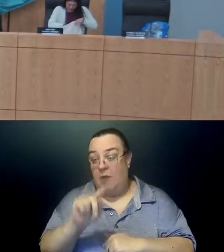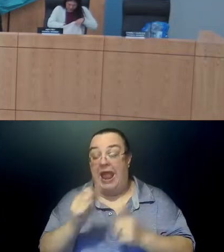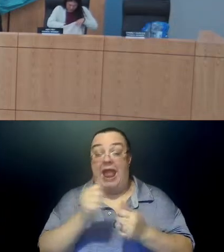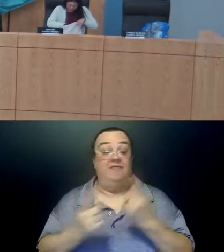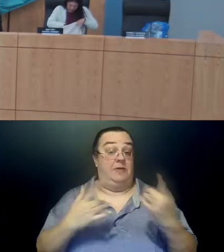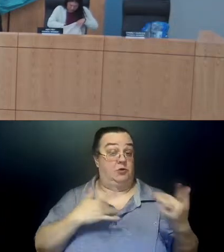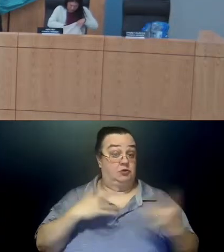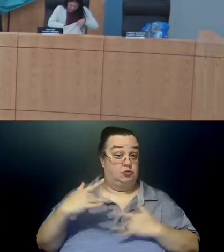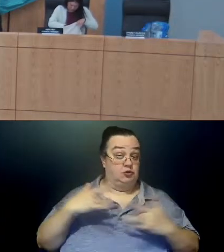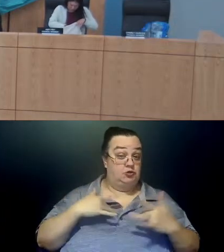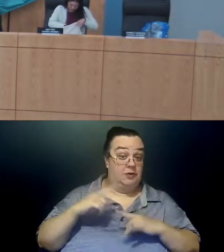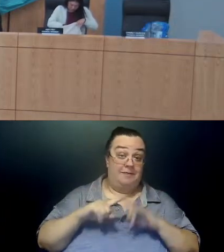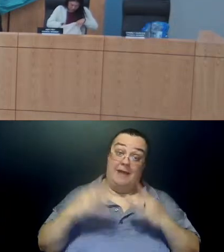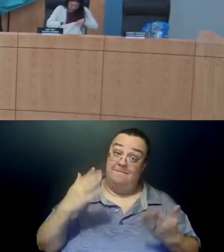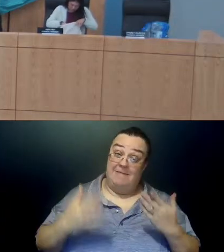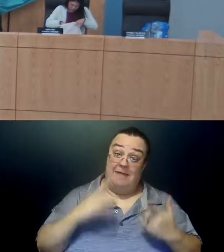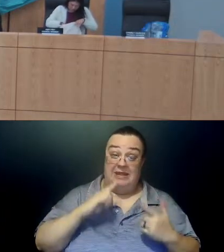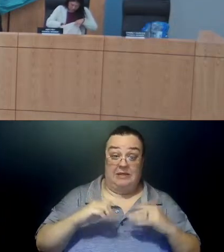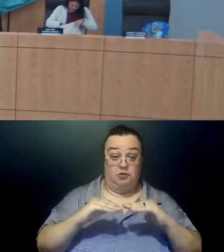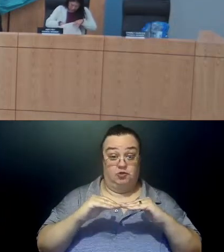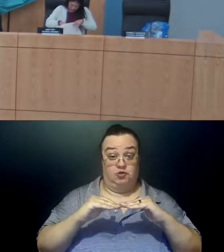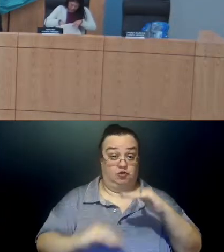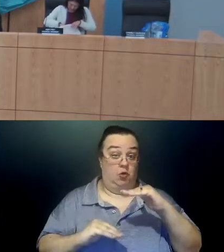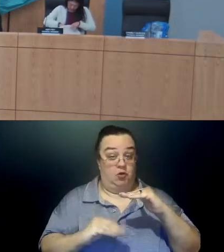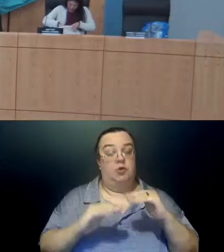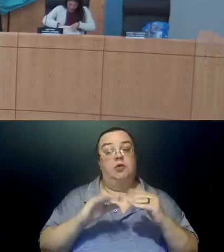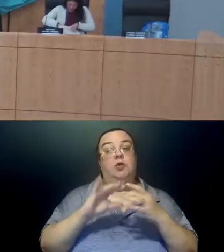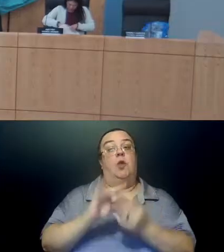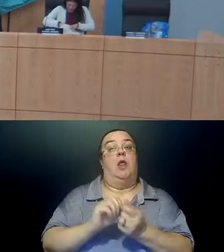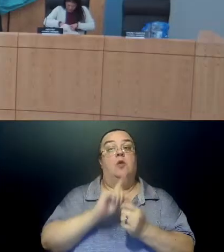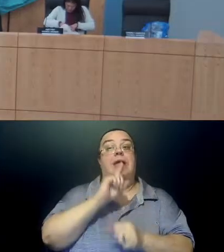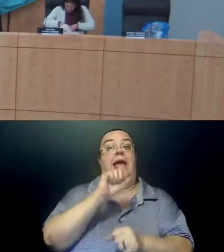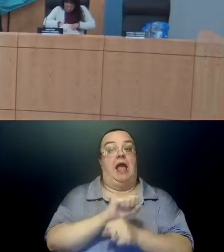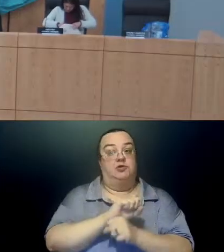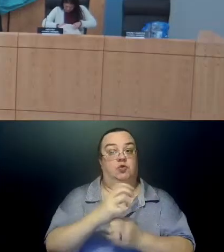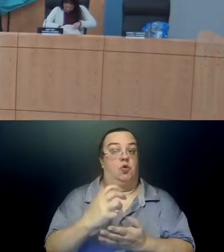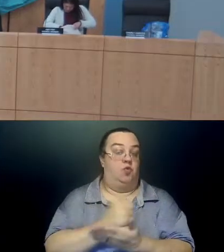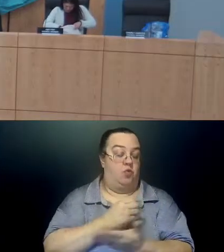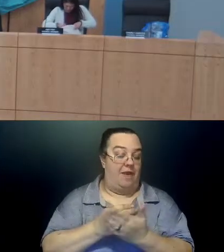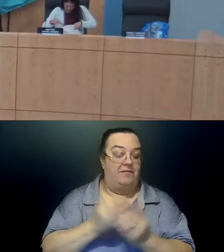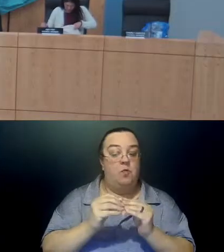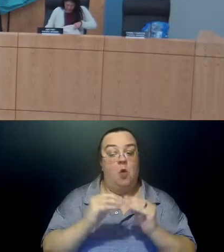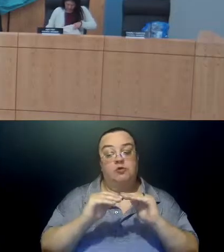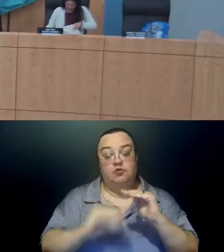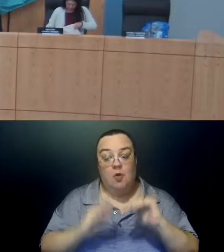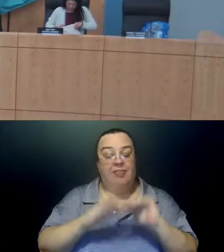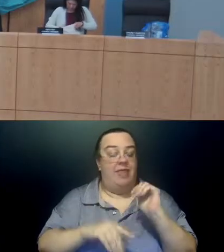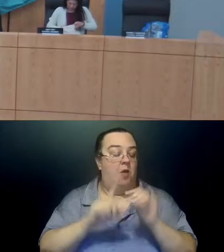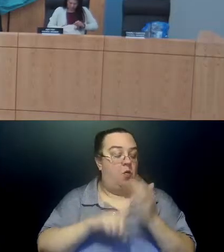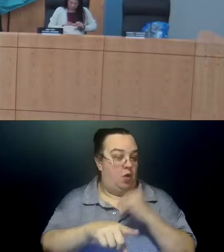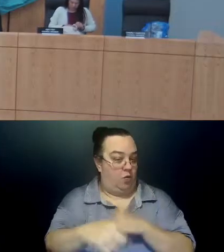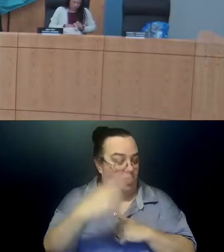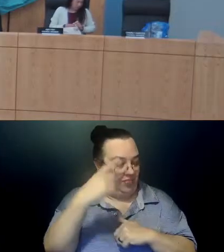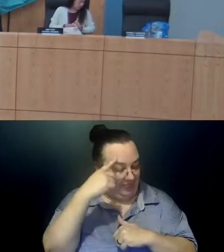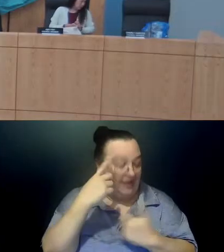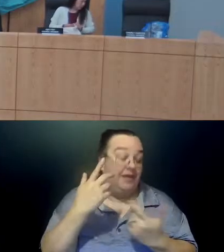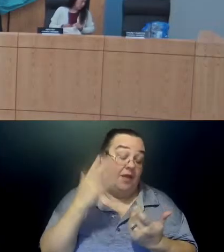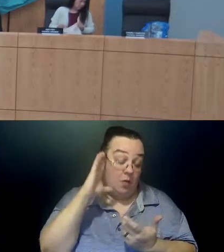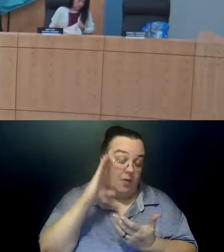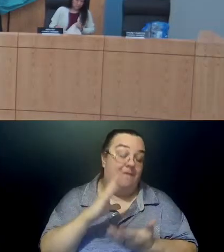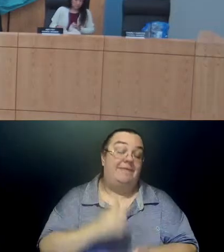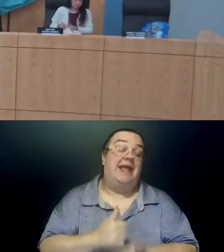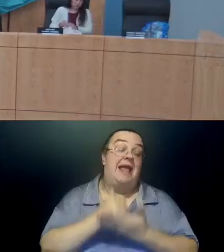but it may even be shorter in terms of real revenue than you think. And if, it'd be helpful to